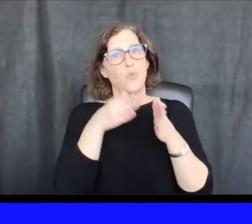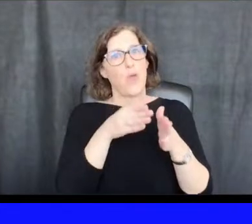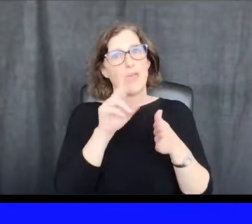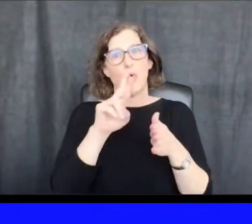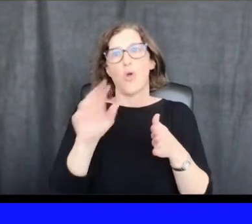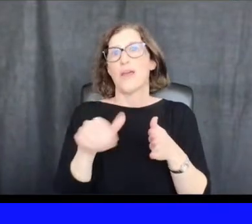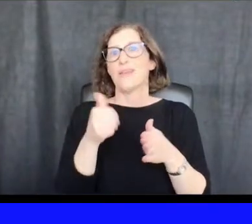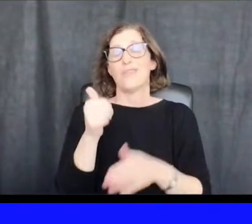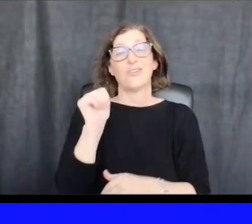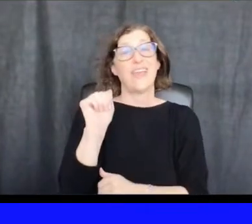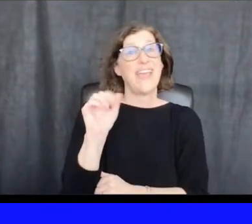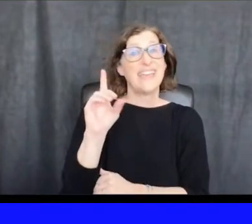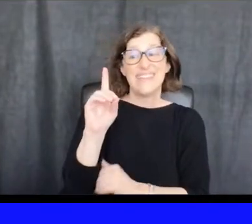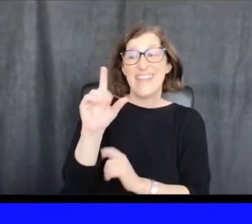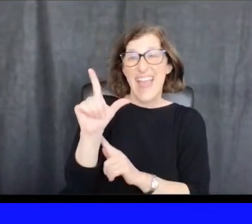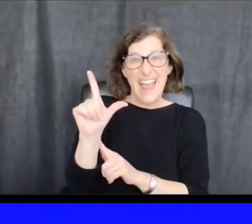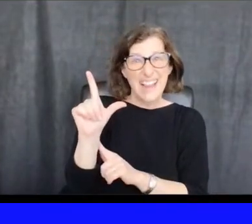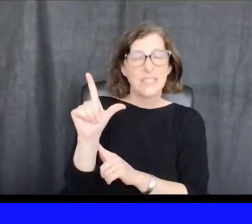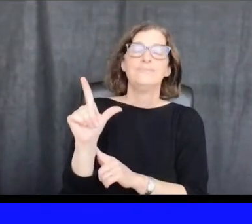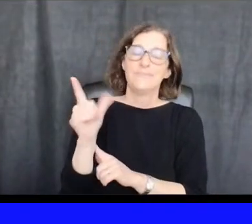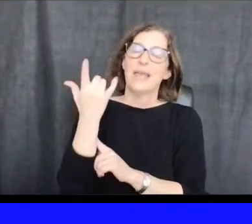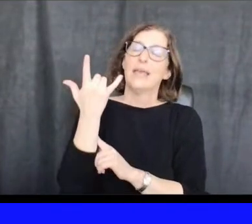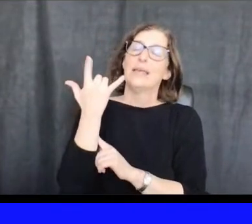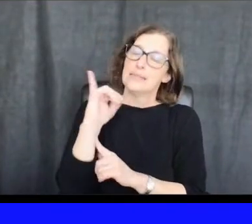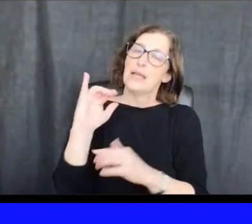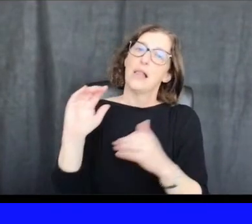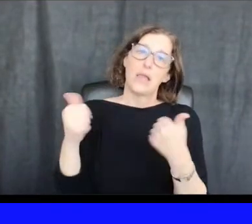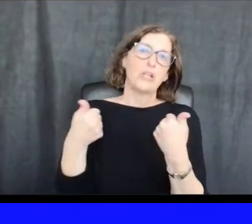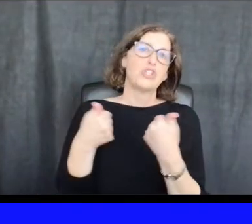program is. We can move forward.